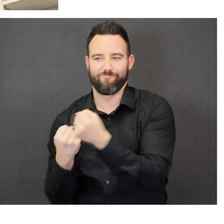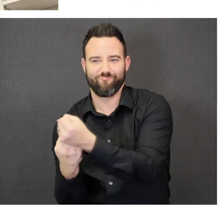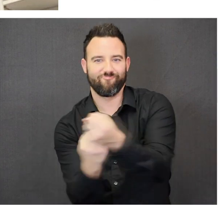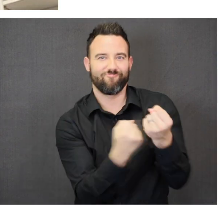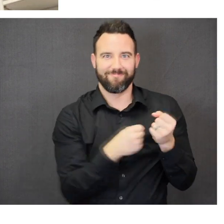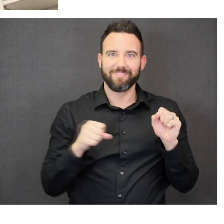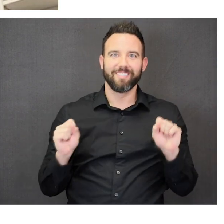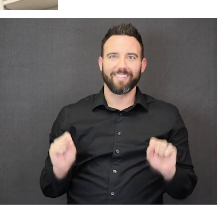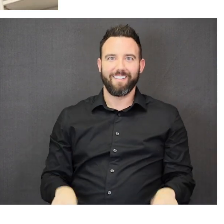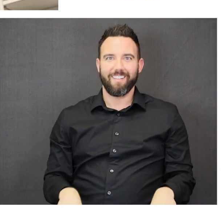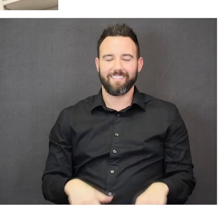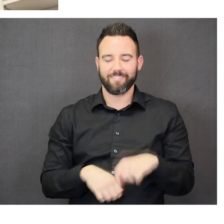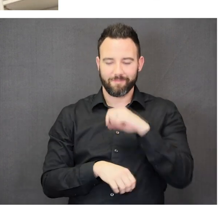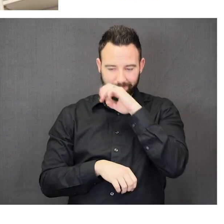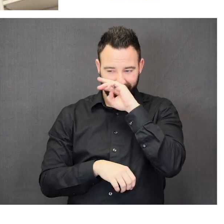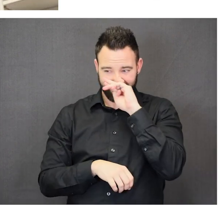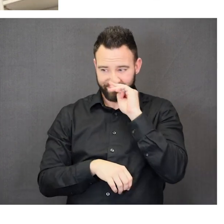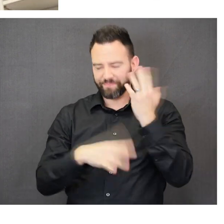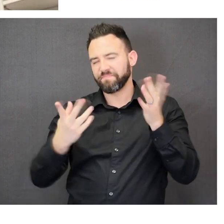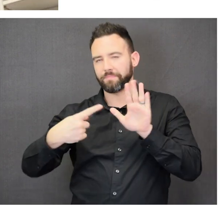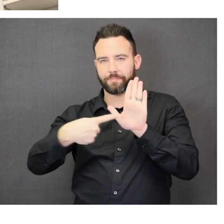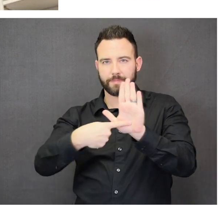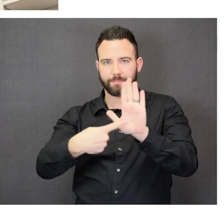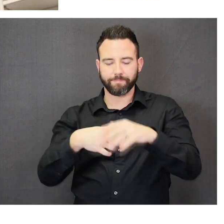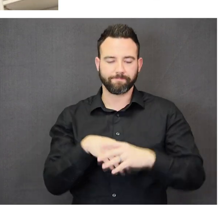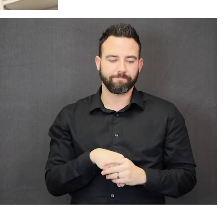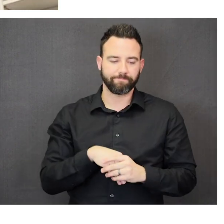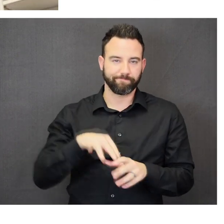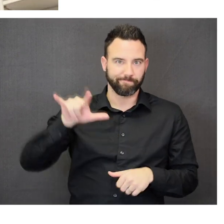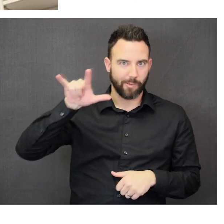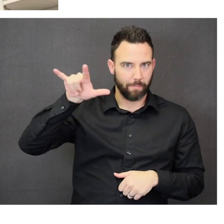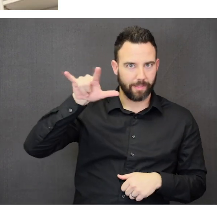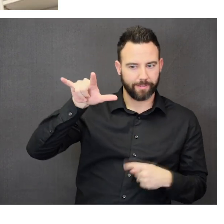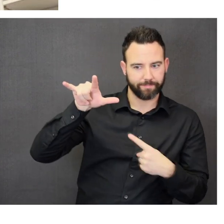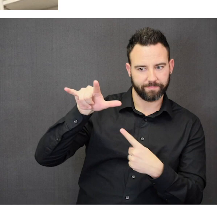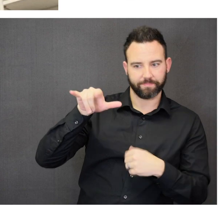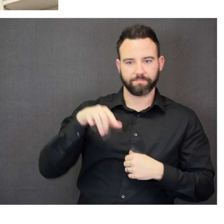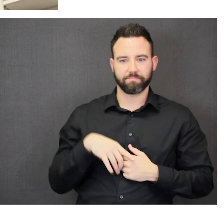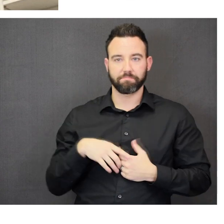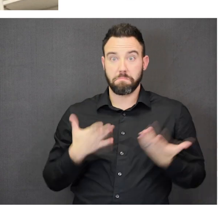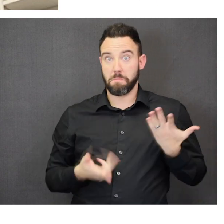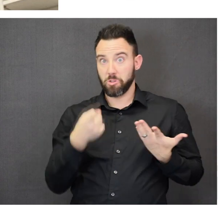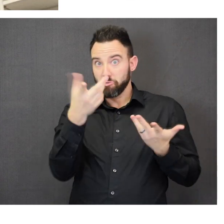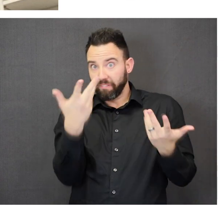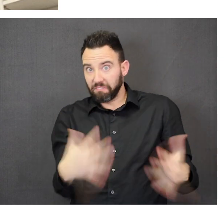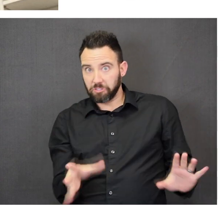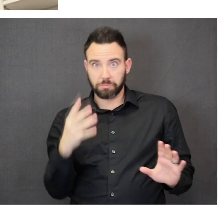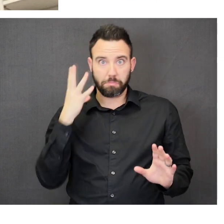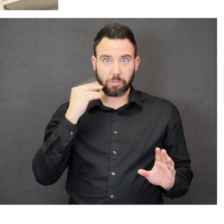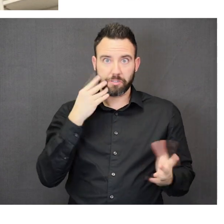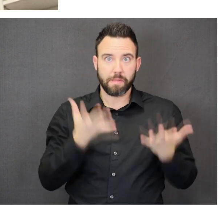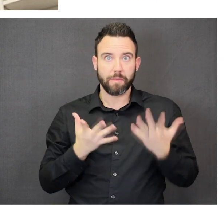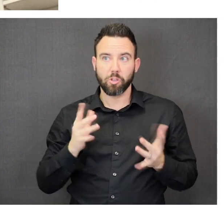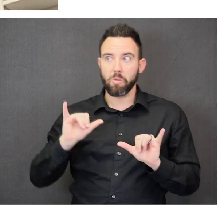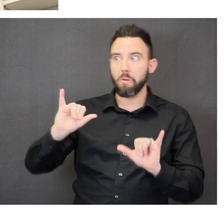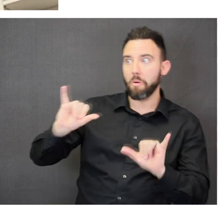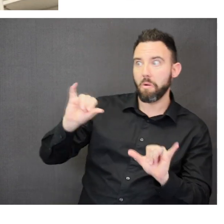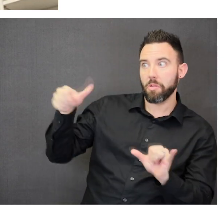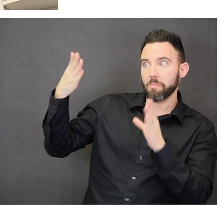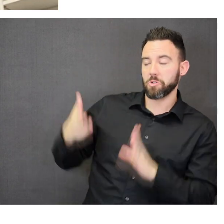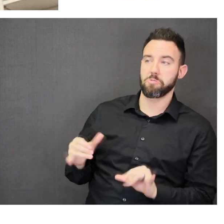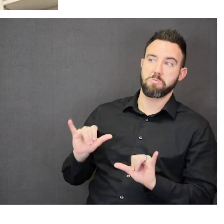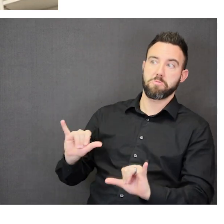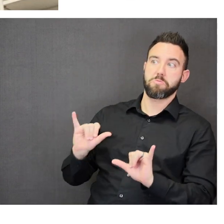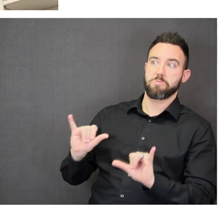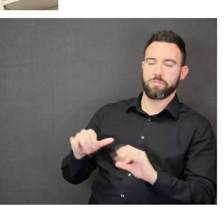have all likely either been on an airplane or heard about this that takes place on airplanes, where in a time